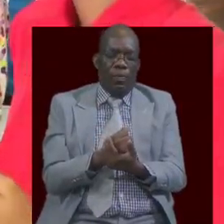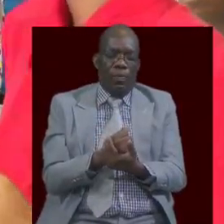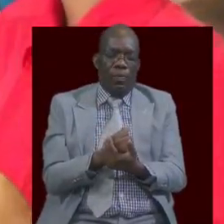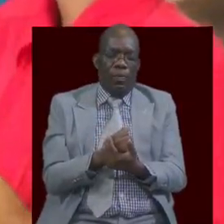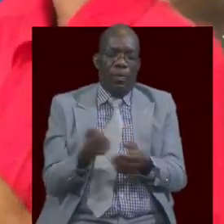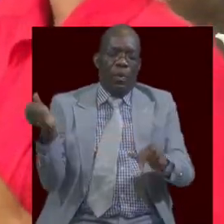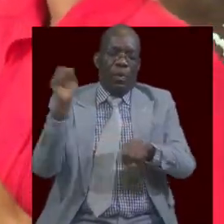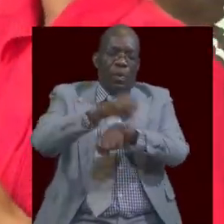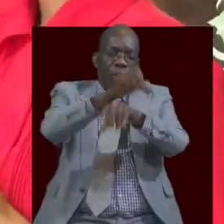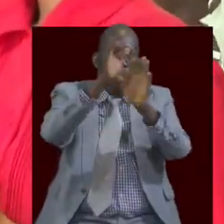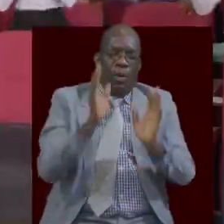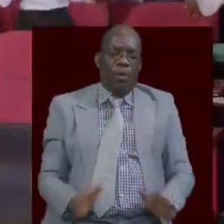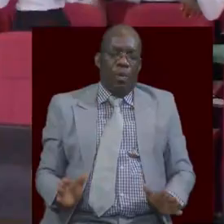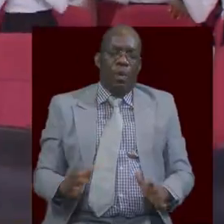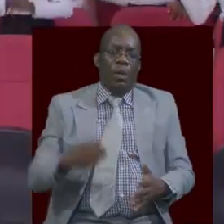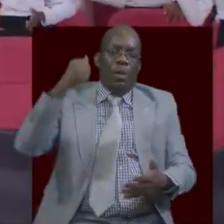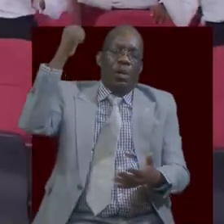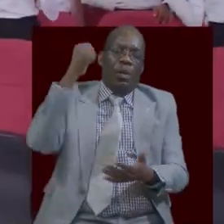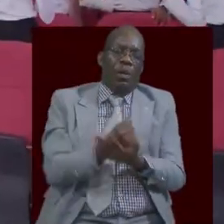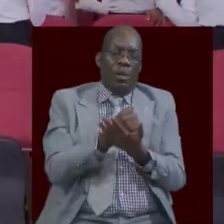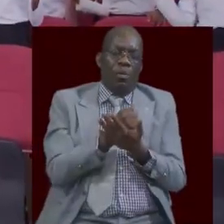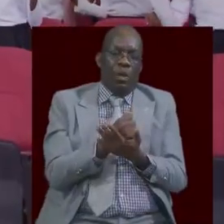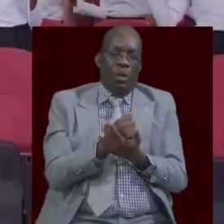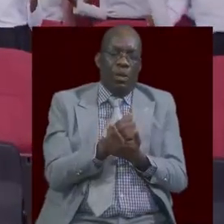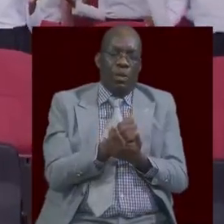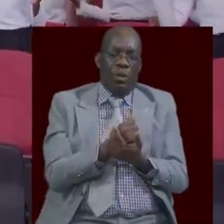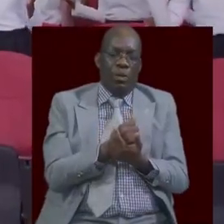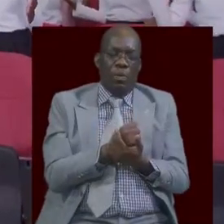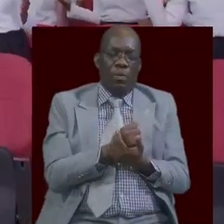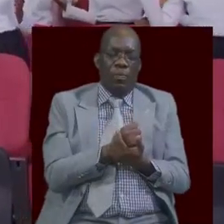Conquerors, amen.